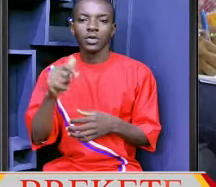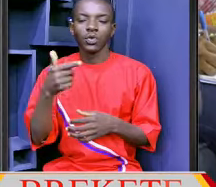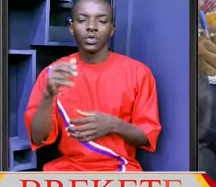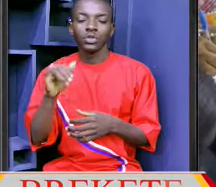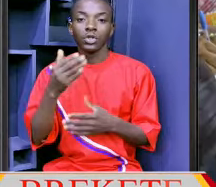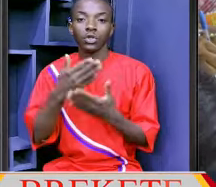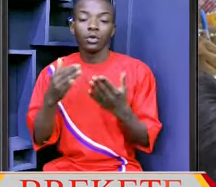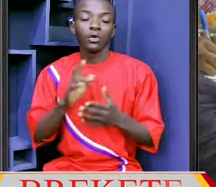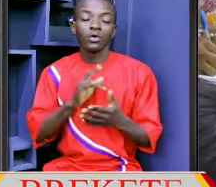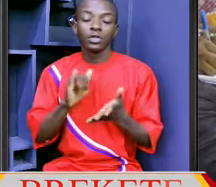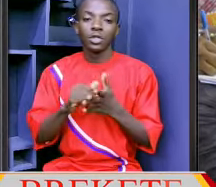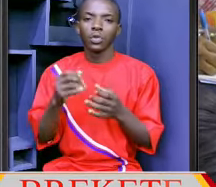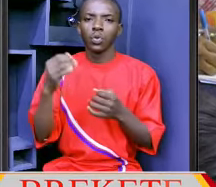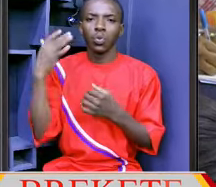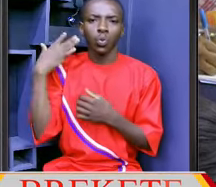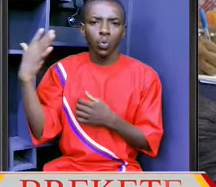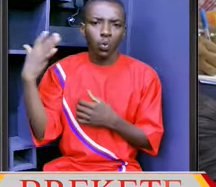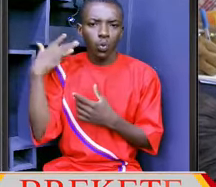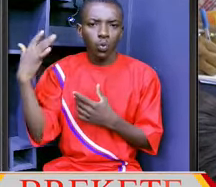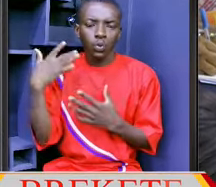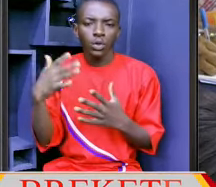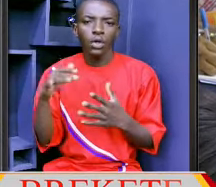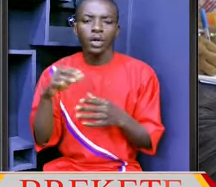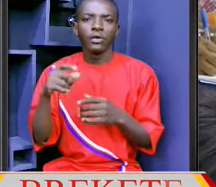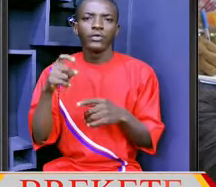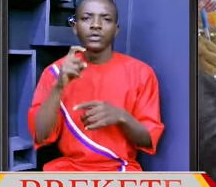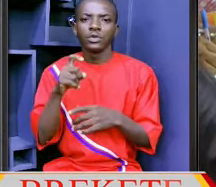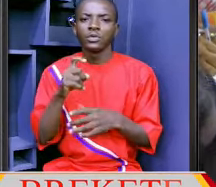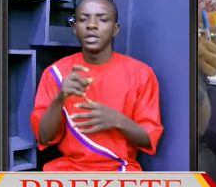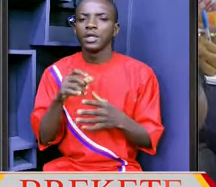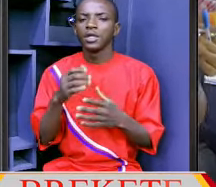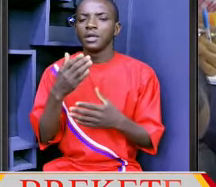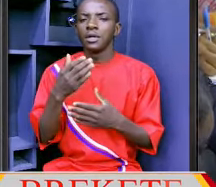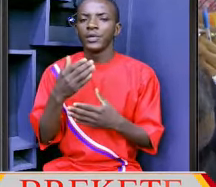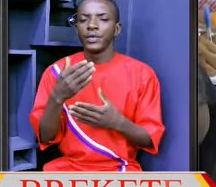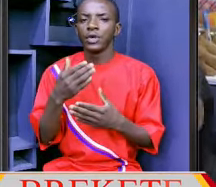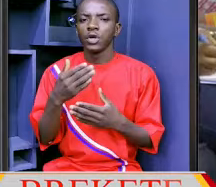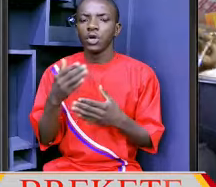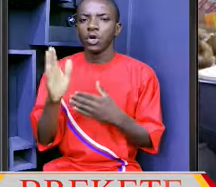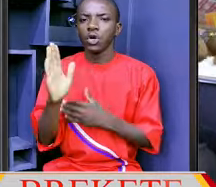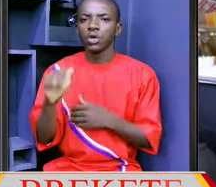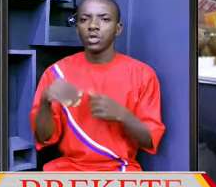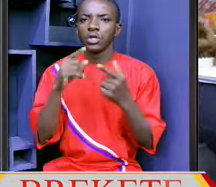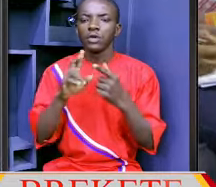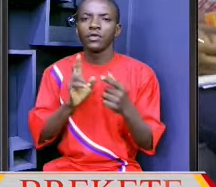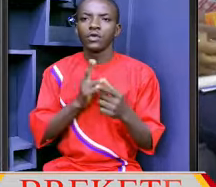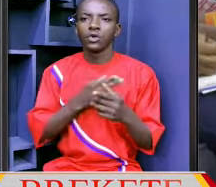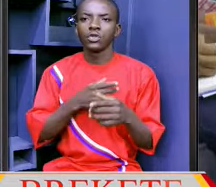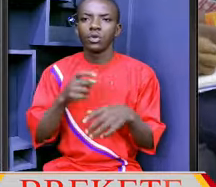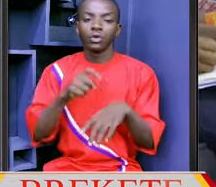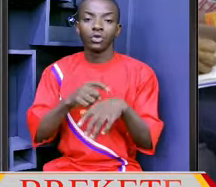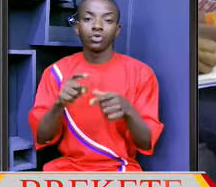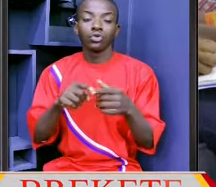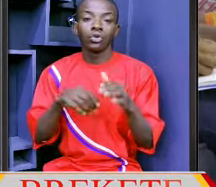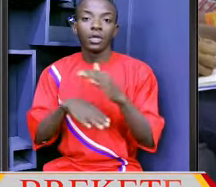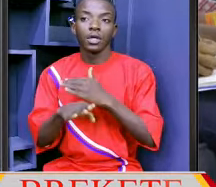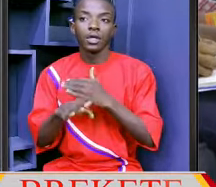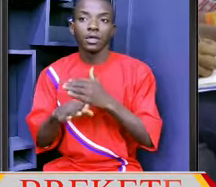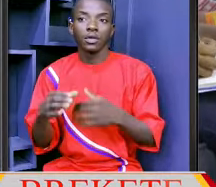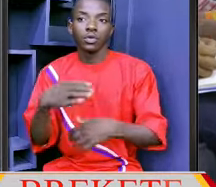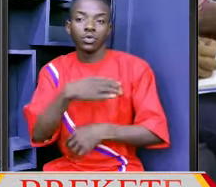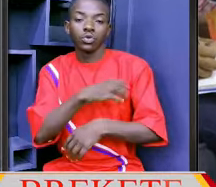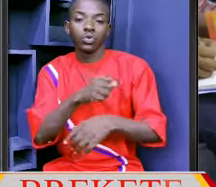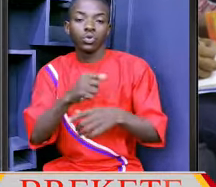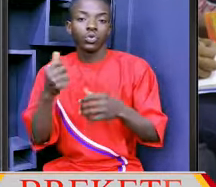And some of us, where they make noise, unfortunately, if God can't give us opportunity to enter the corridor of power,